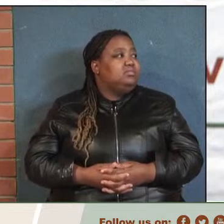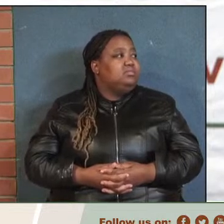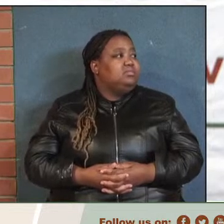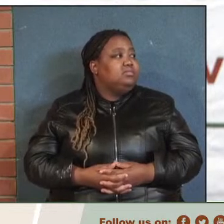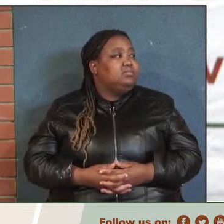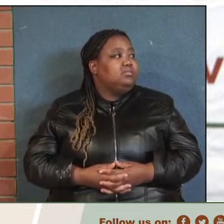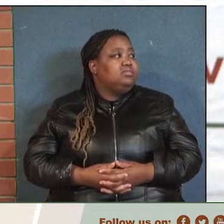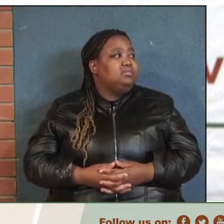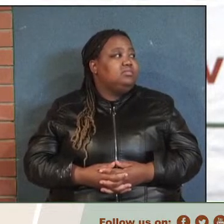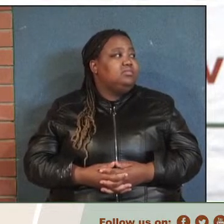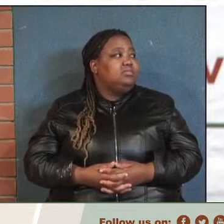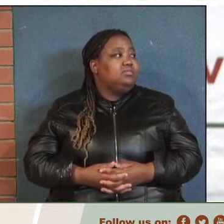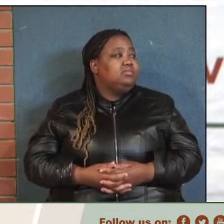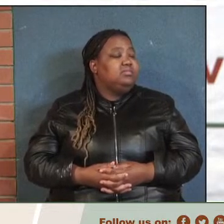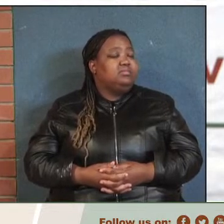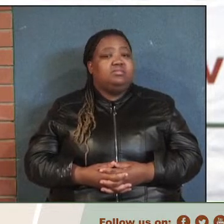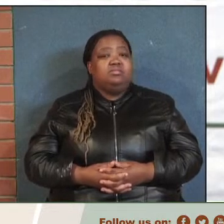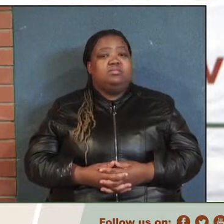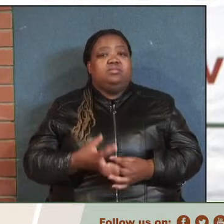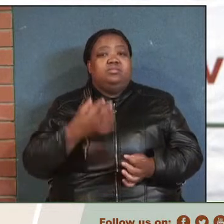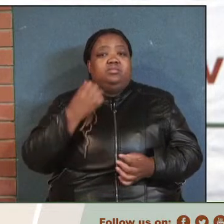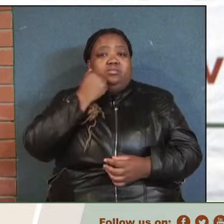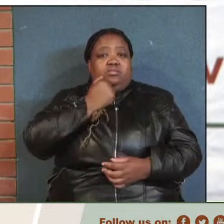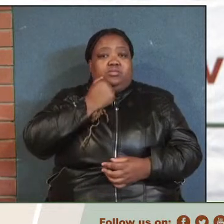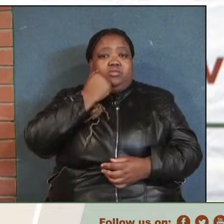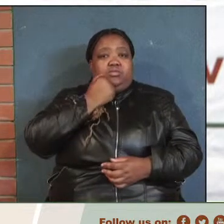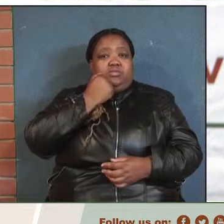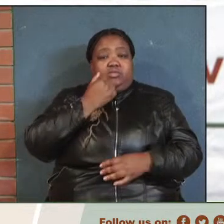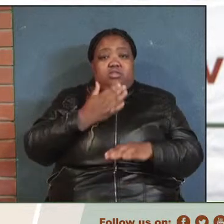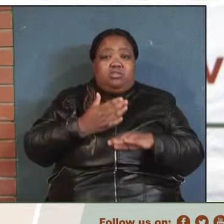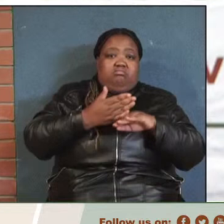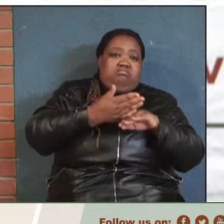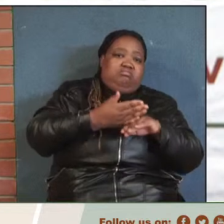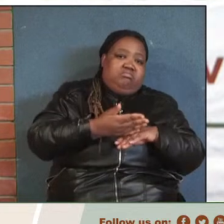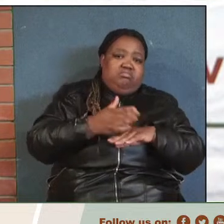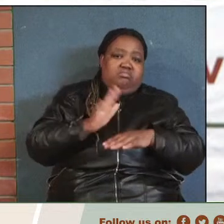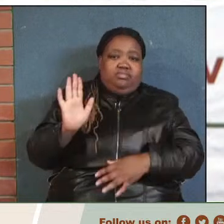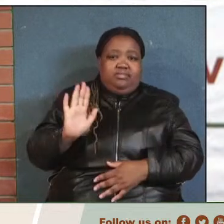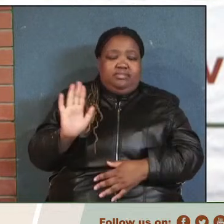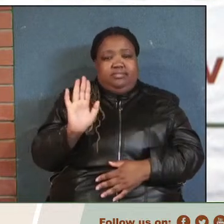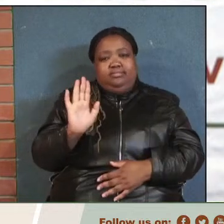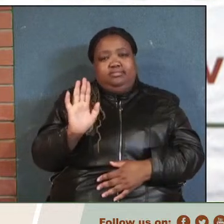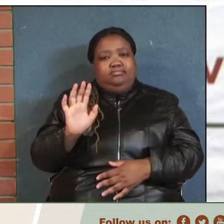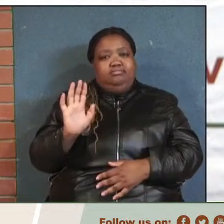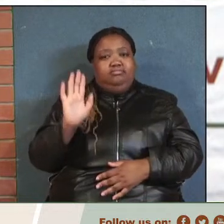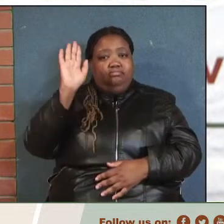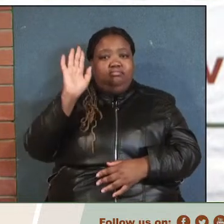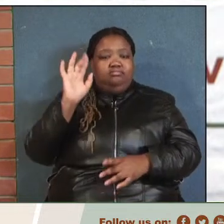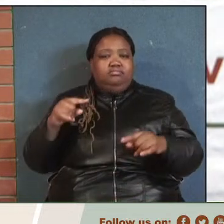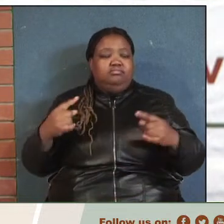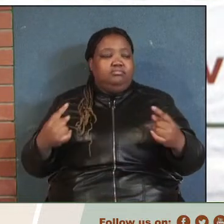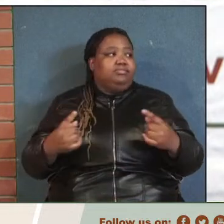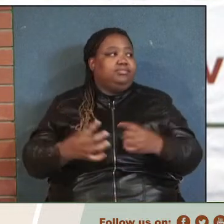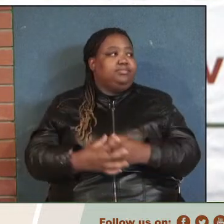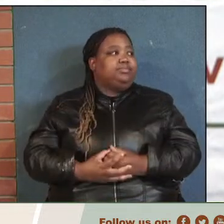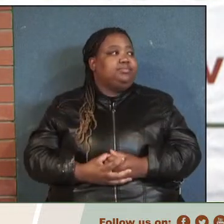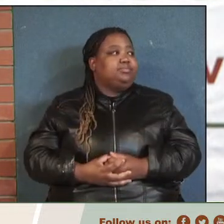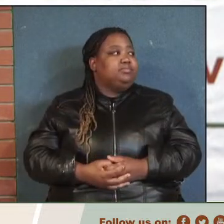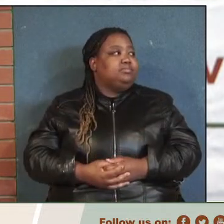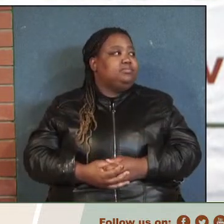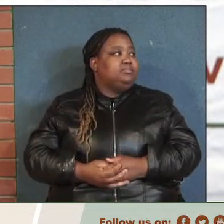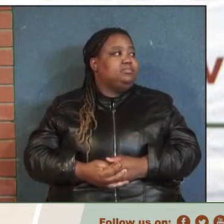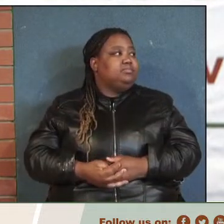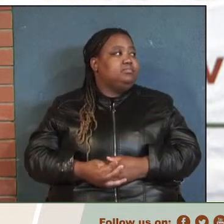Just to interrupt, sorry, Chair, I will not be taking any more interruptions after the Chair, you're welcome, after the Chair